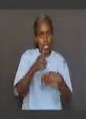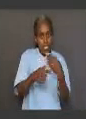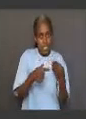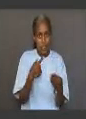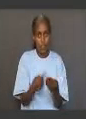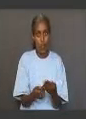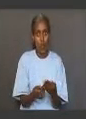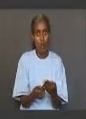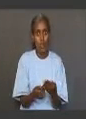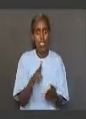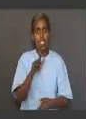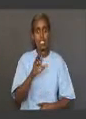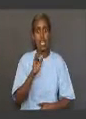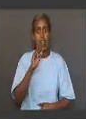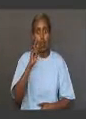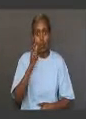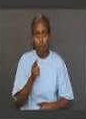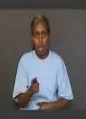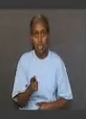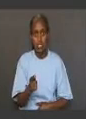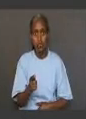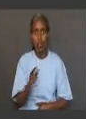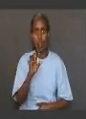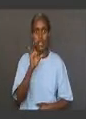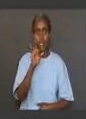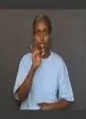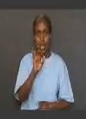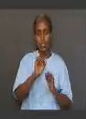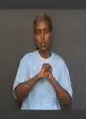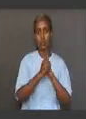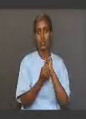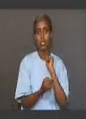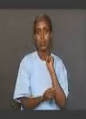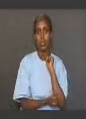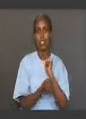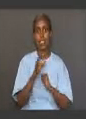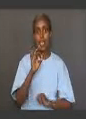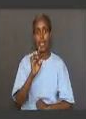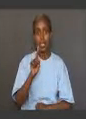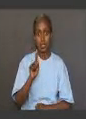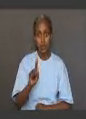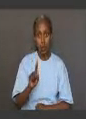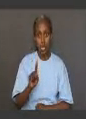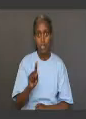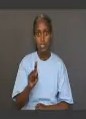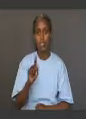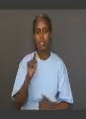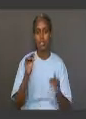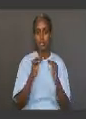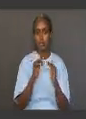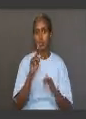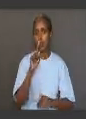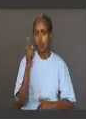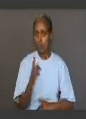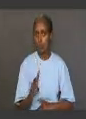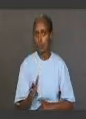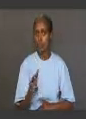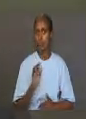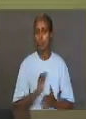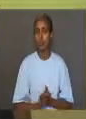Therefore, the logarithm of 9 to base 81 is 1/2.